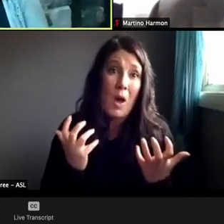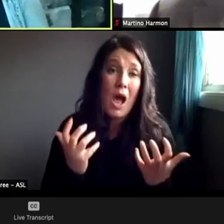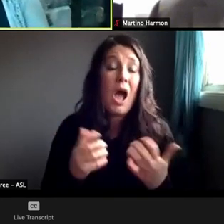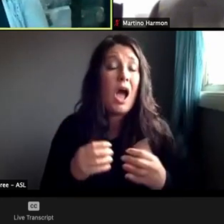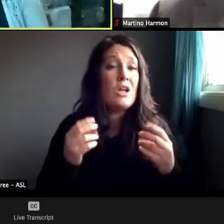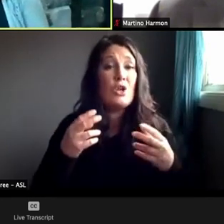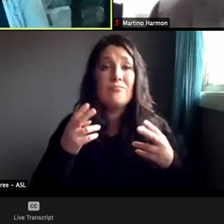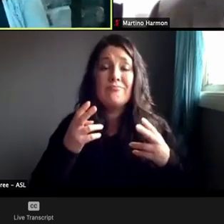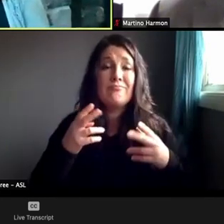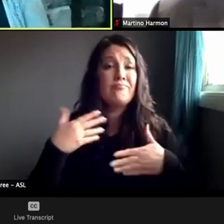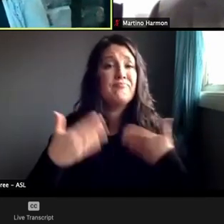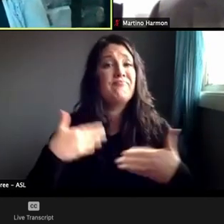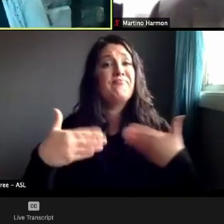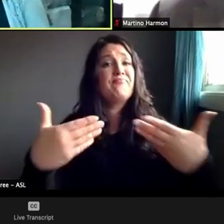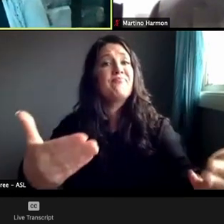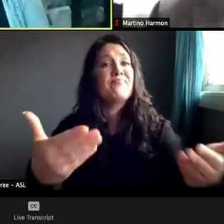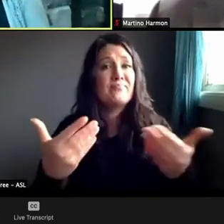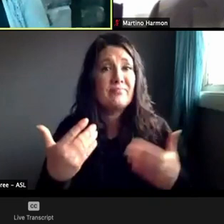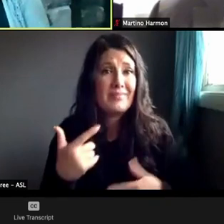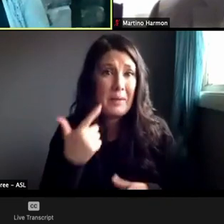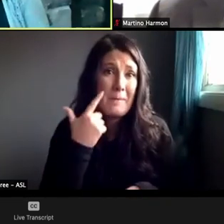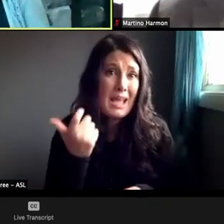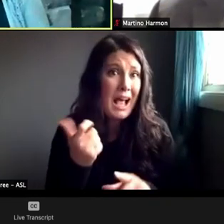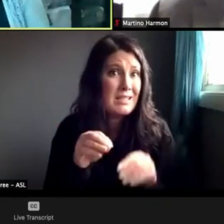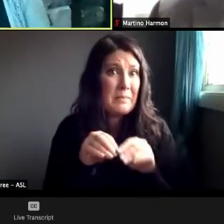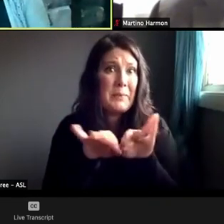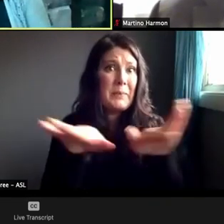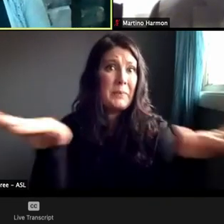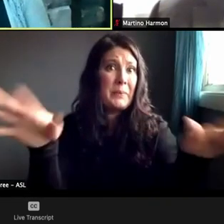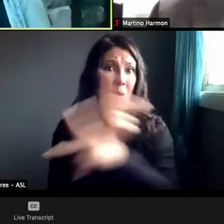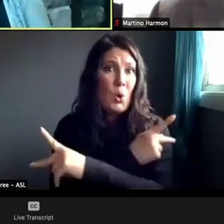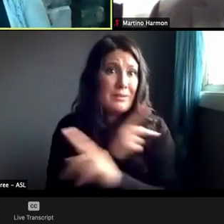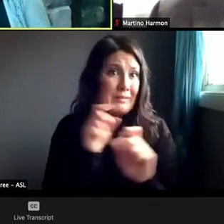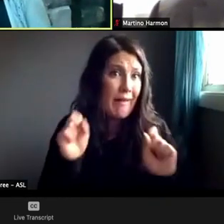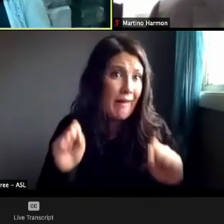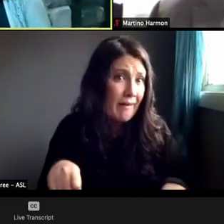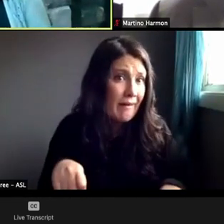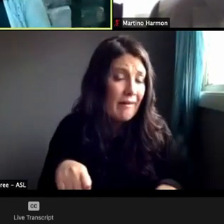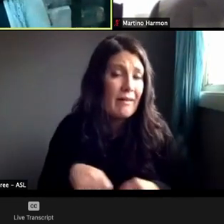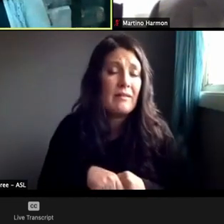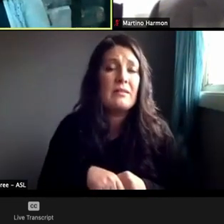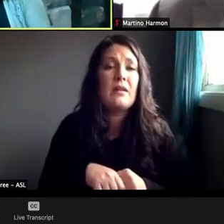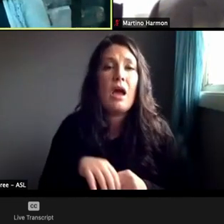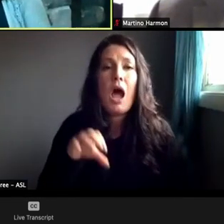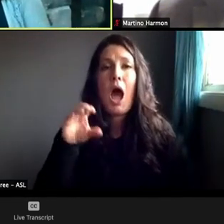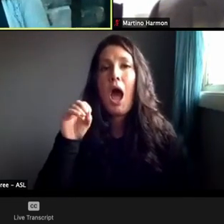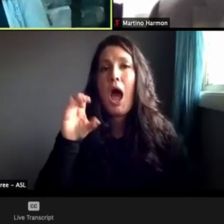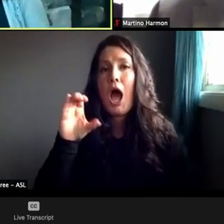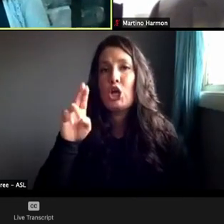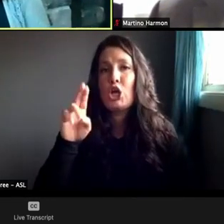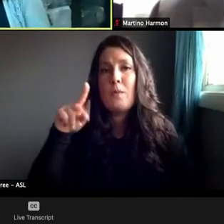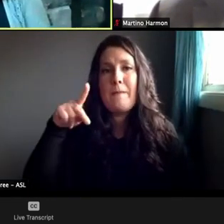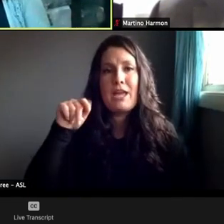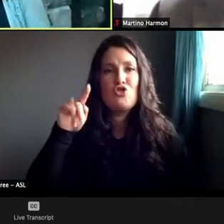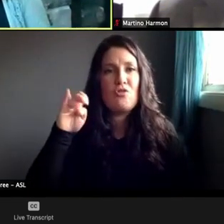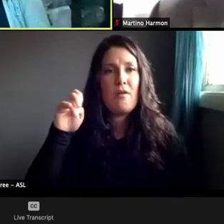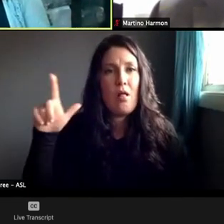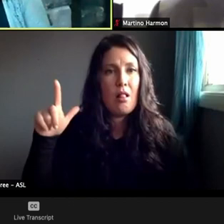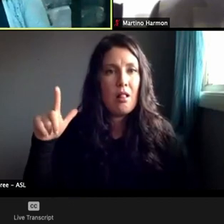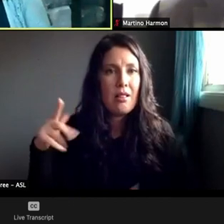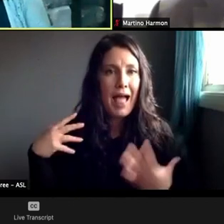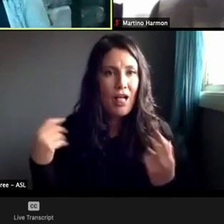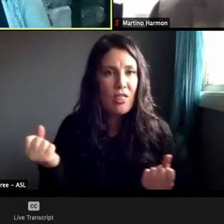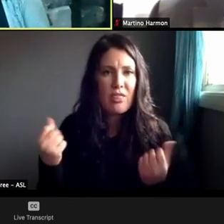that situation, since it has implications. And OC Health, occupational health has been extremely busy in recent